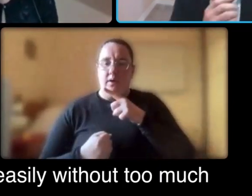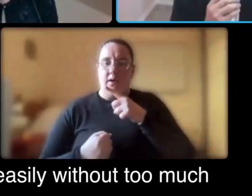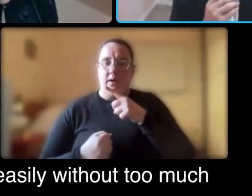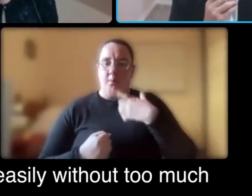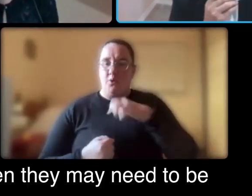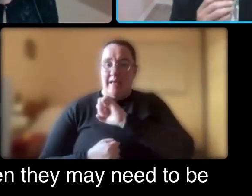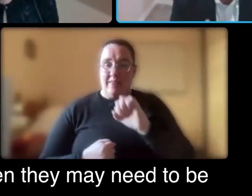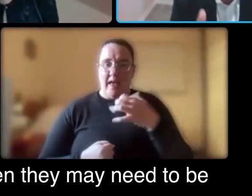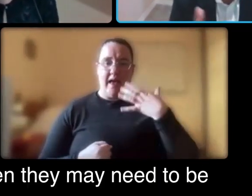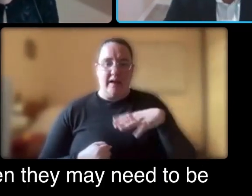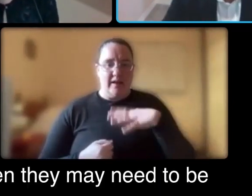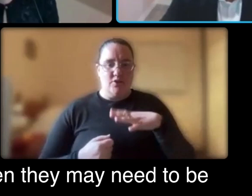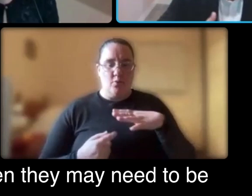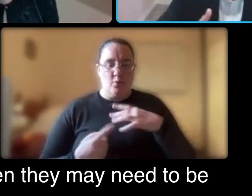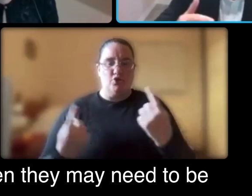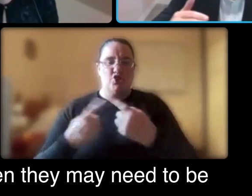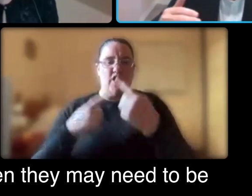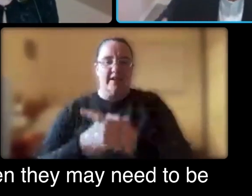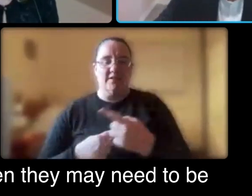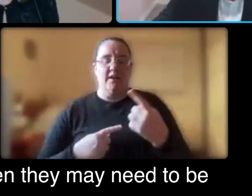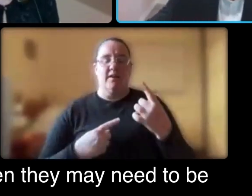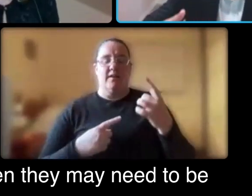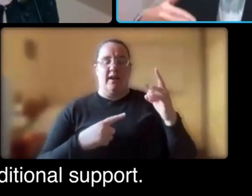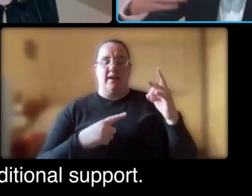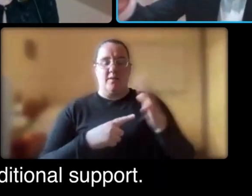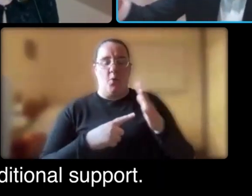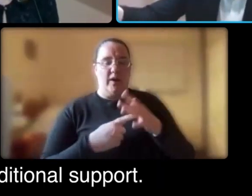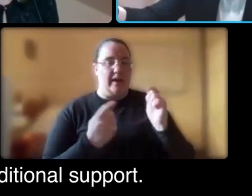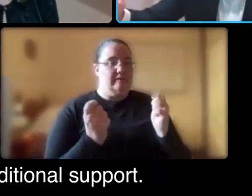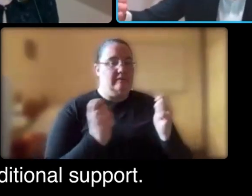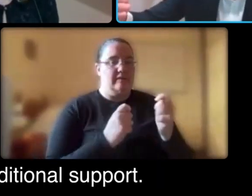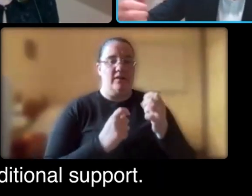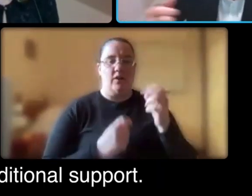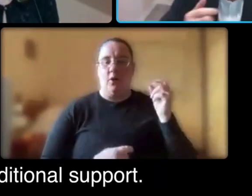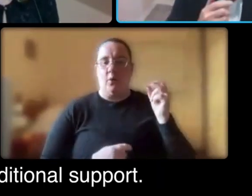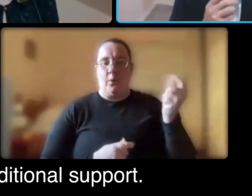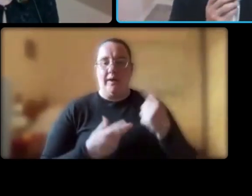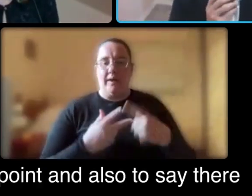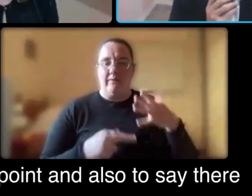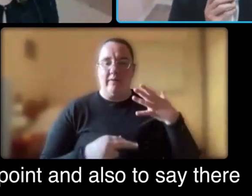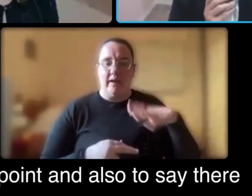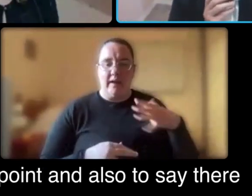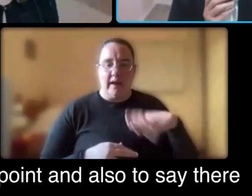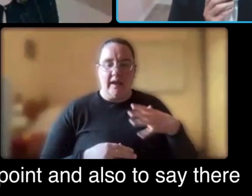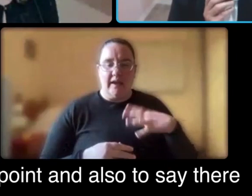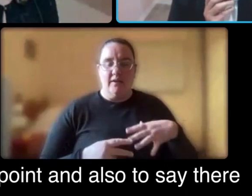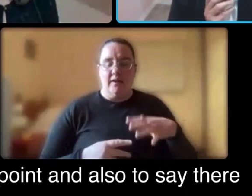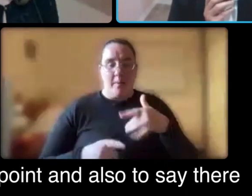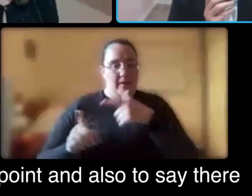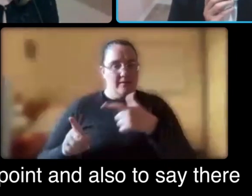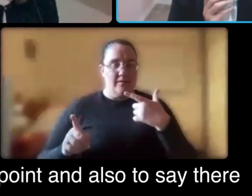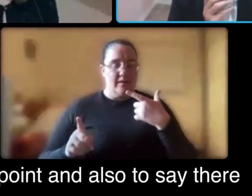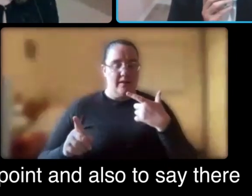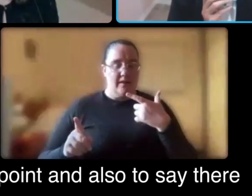easily without too much rigmarole in between when they may need to be reassessed for additional support. So just wanted to make